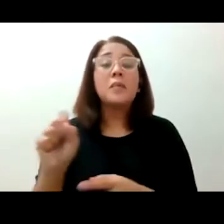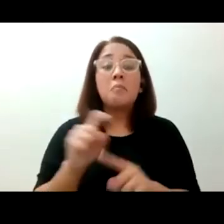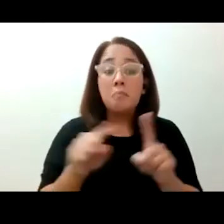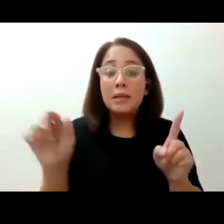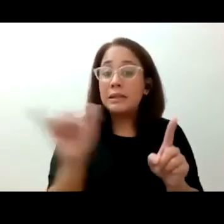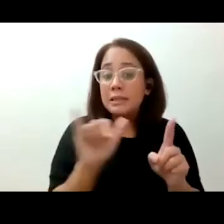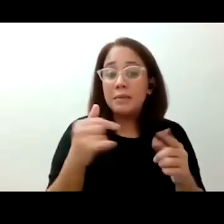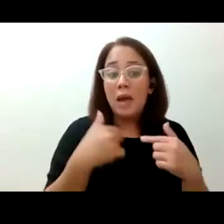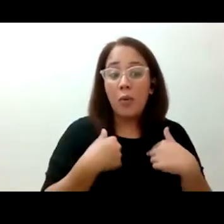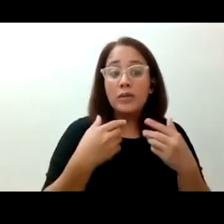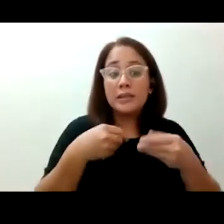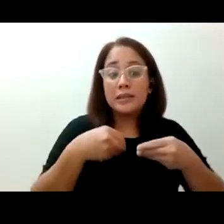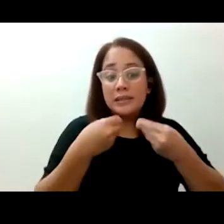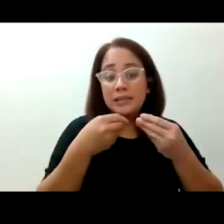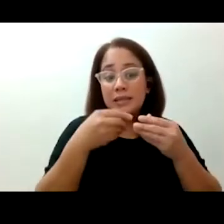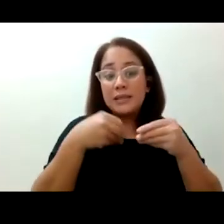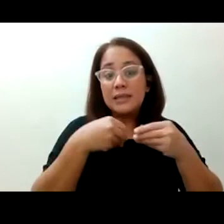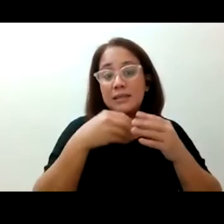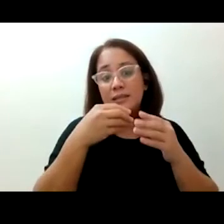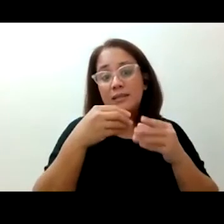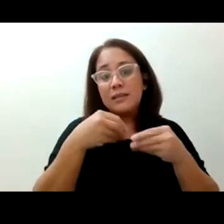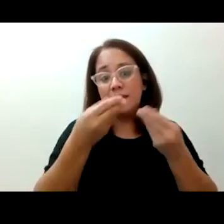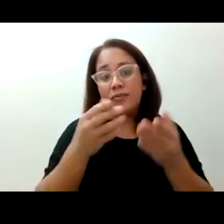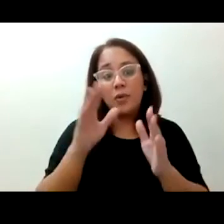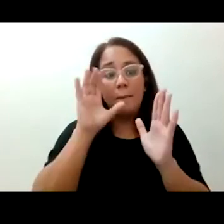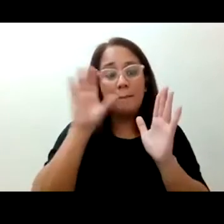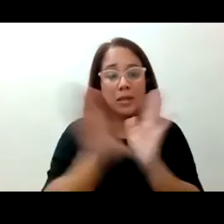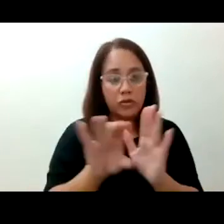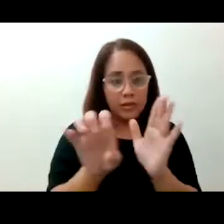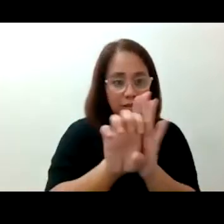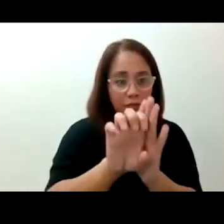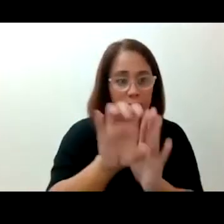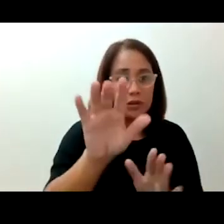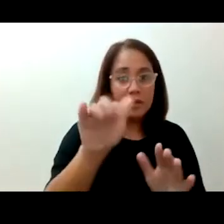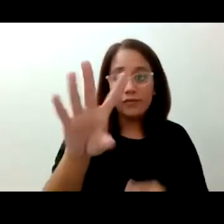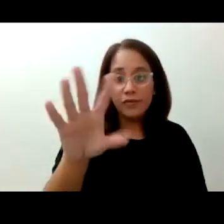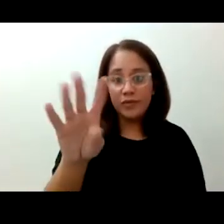this. Number 15.